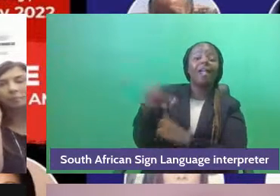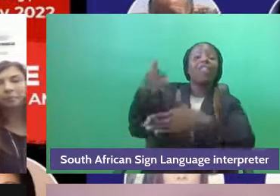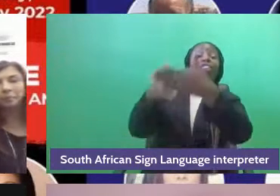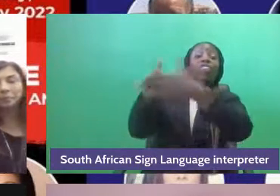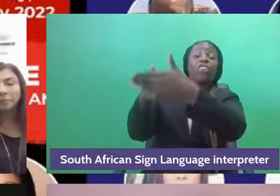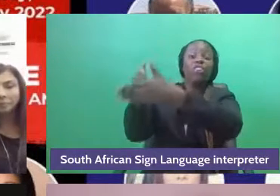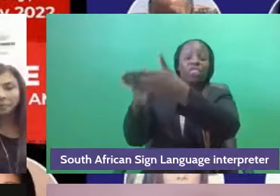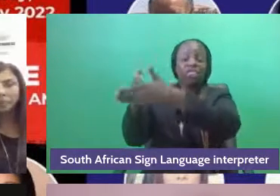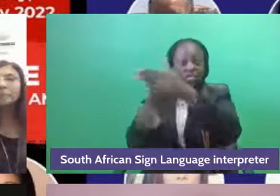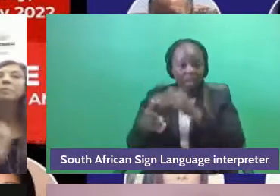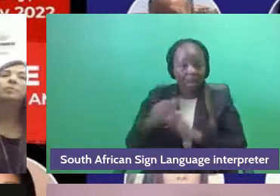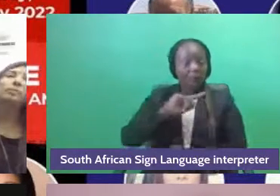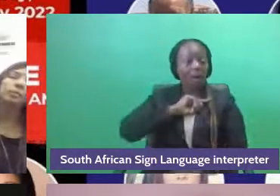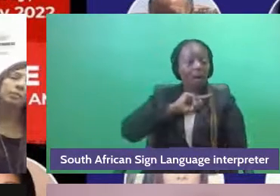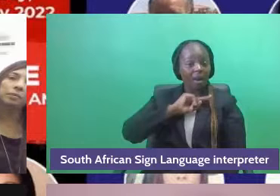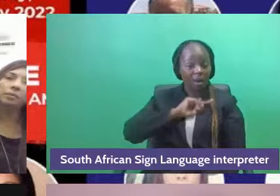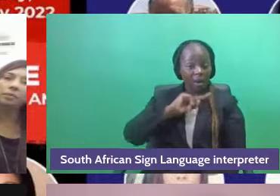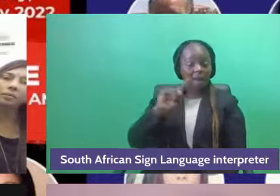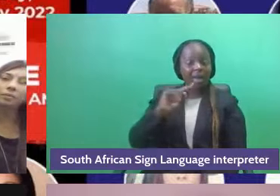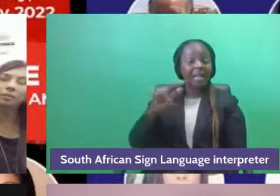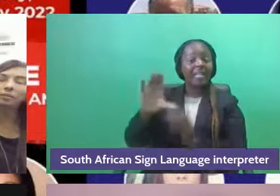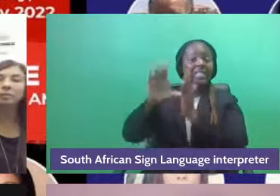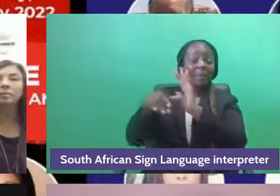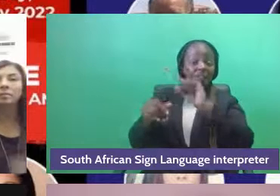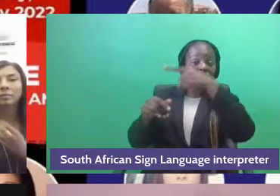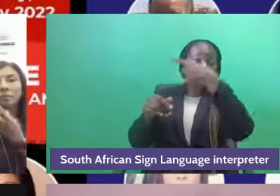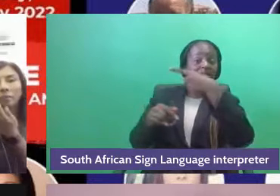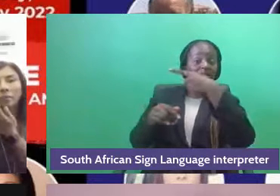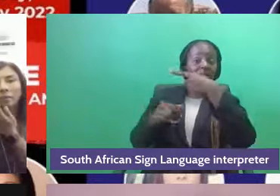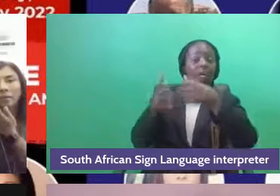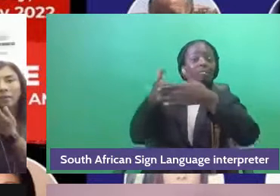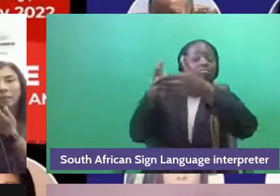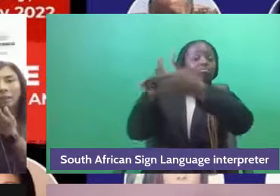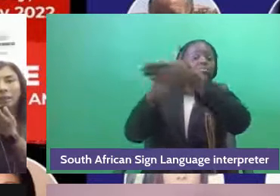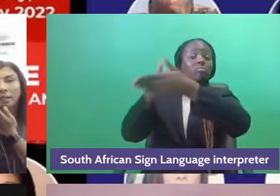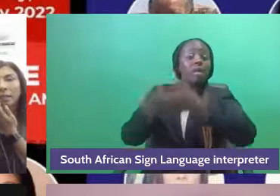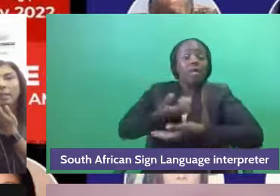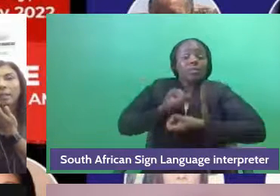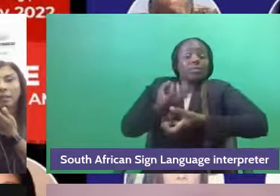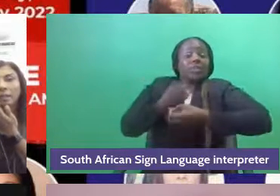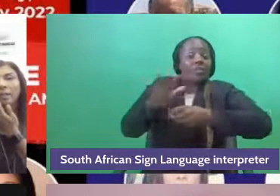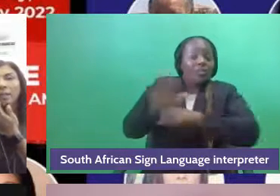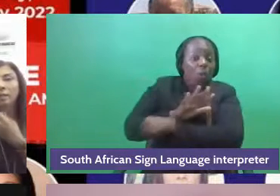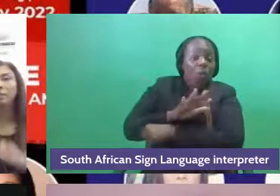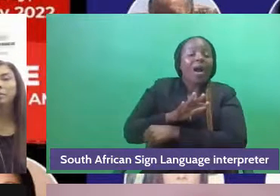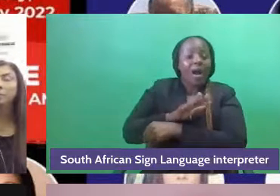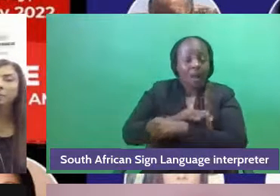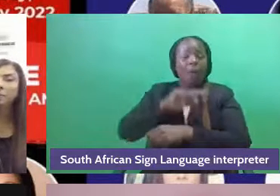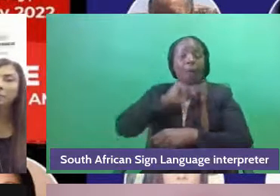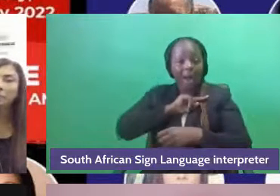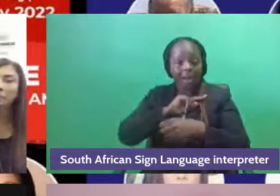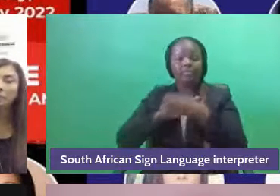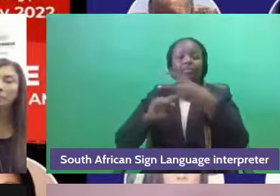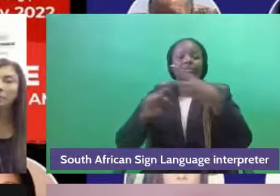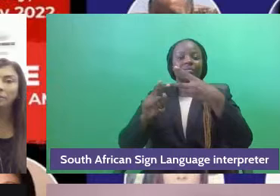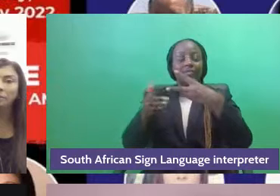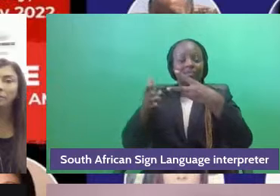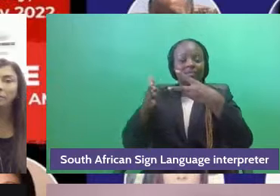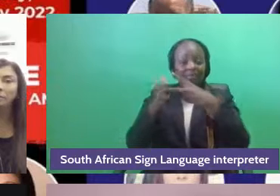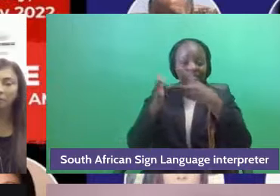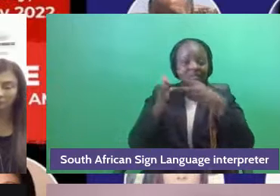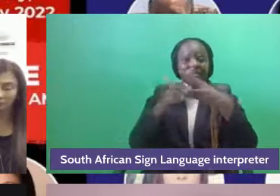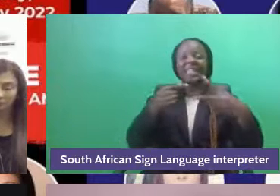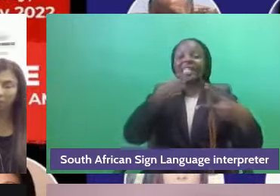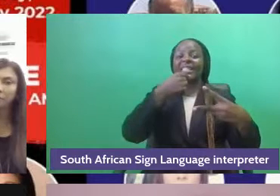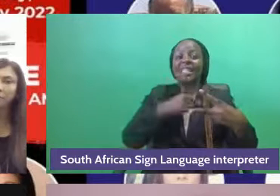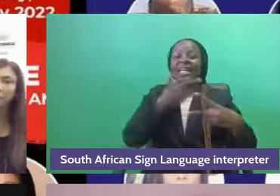first of all, because they are living with a disability, they are unable to express themselves fully. And then because they are also persons of queer,